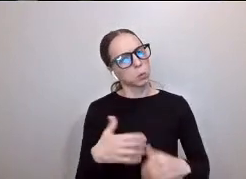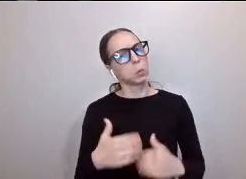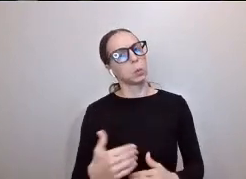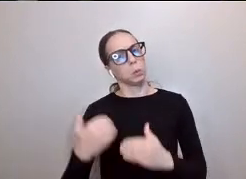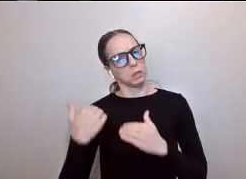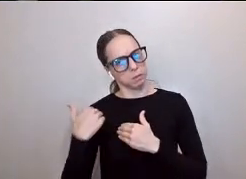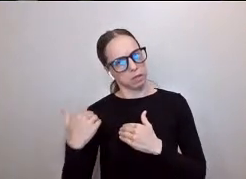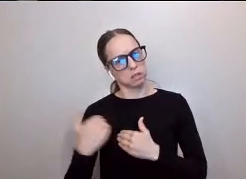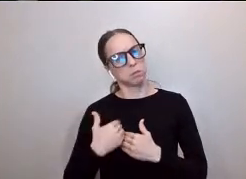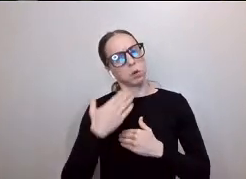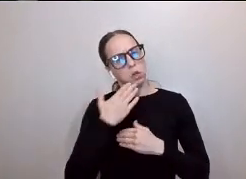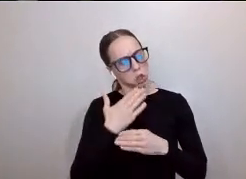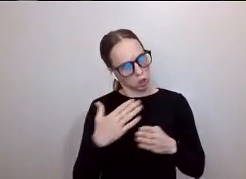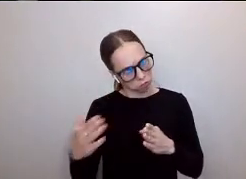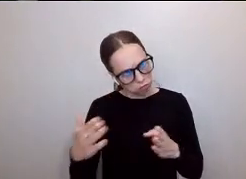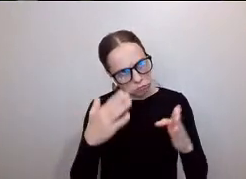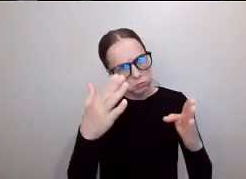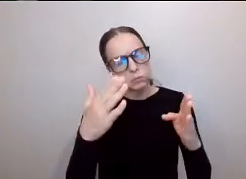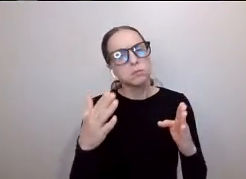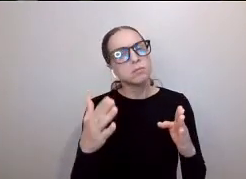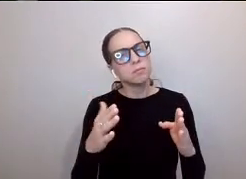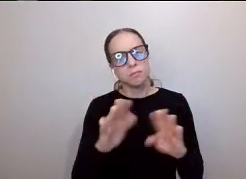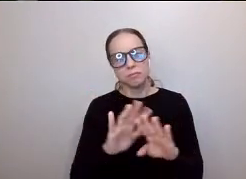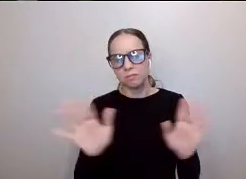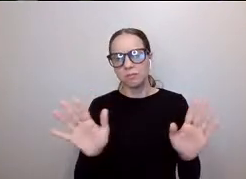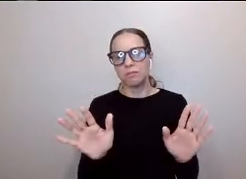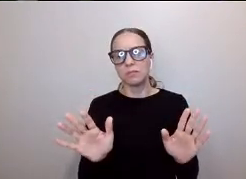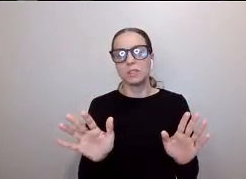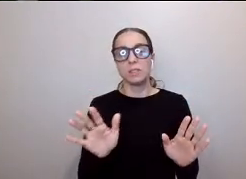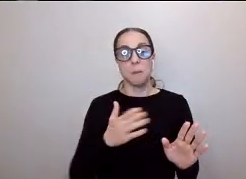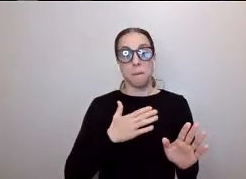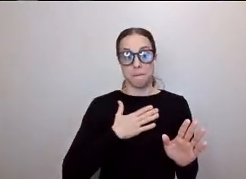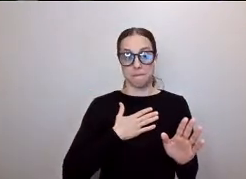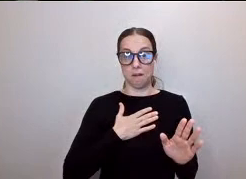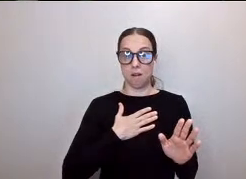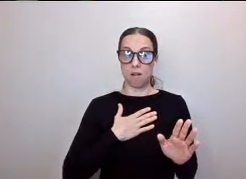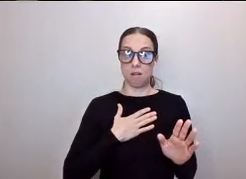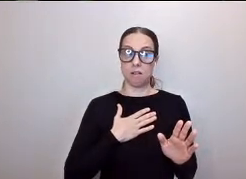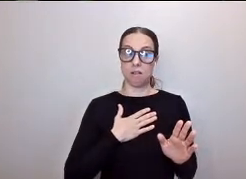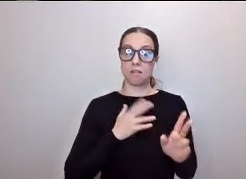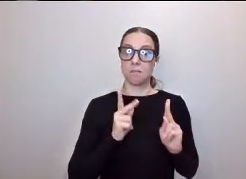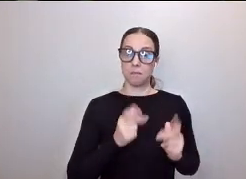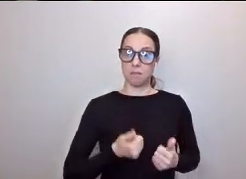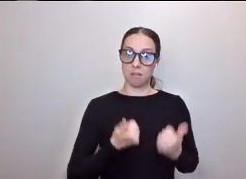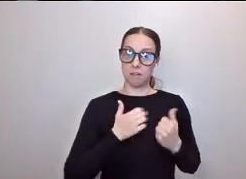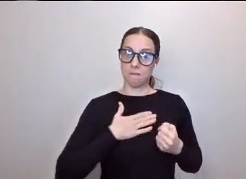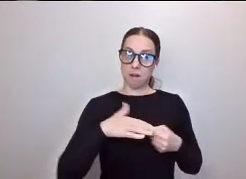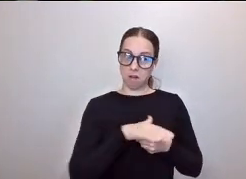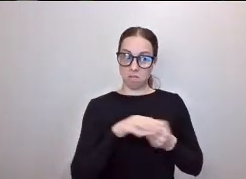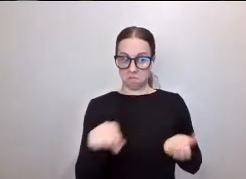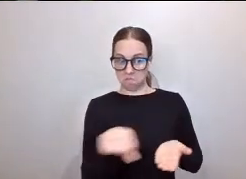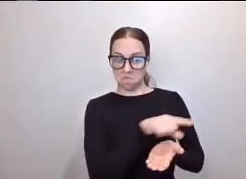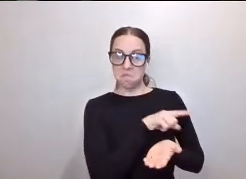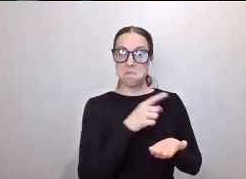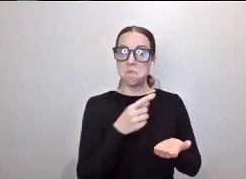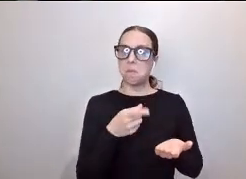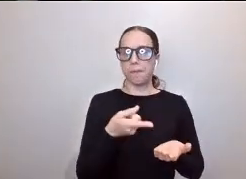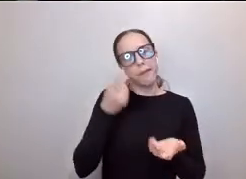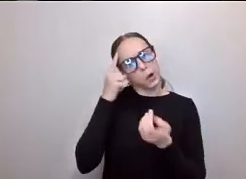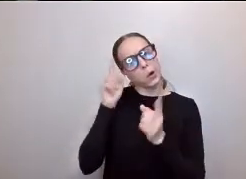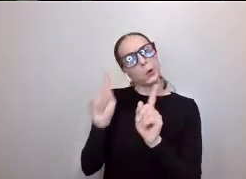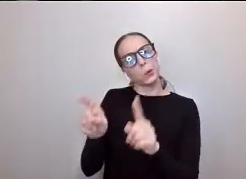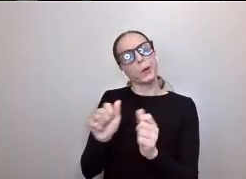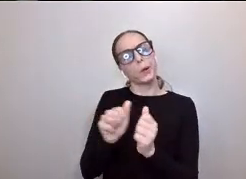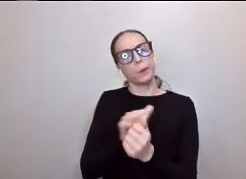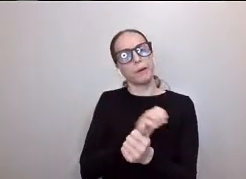is doing is it is misleading my constituents who agree with council members who